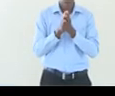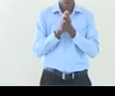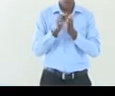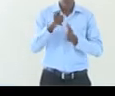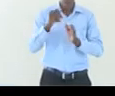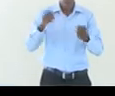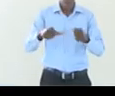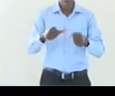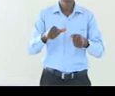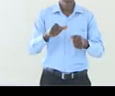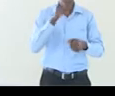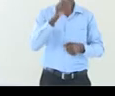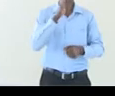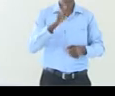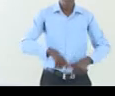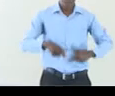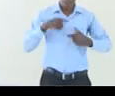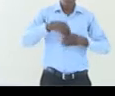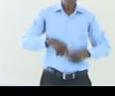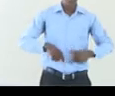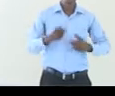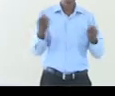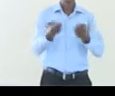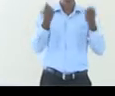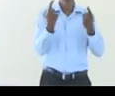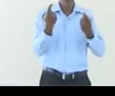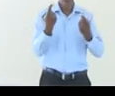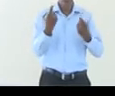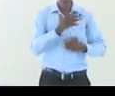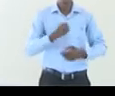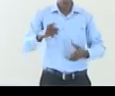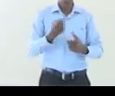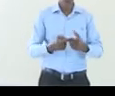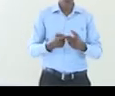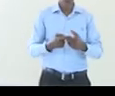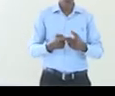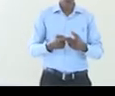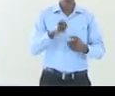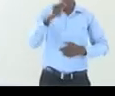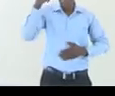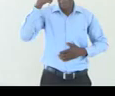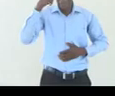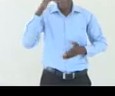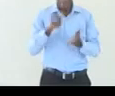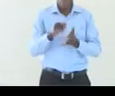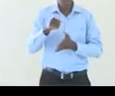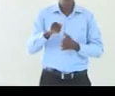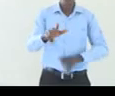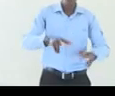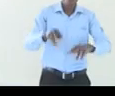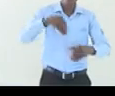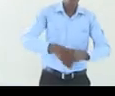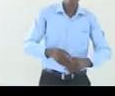that. If you do, you crawl there on your face in shame. Not so.